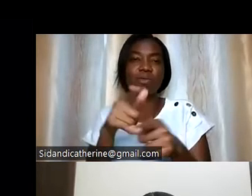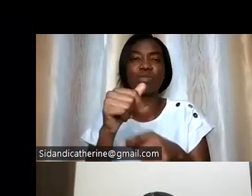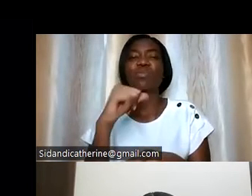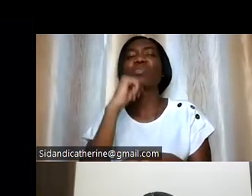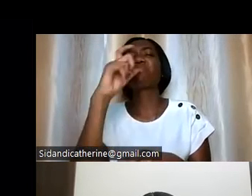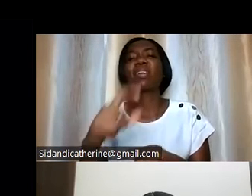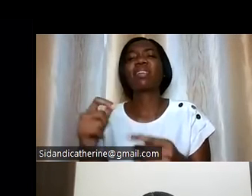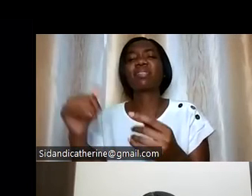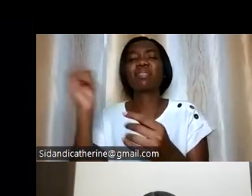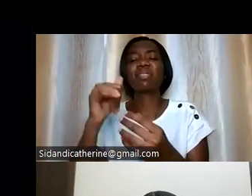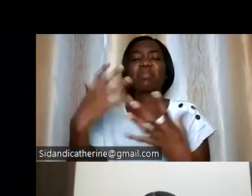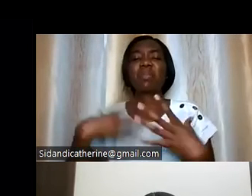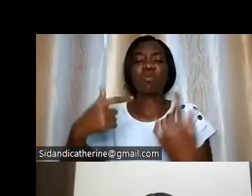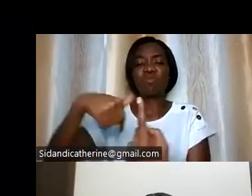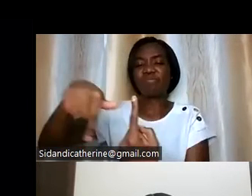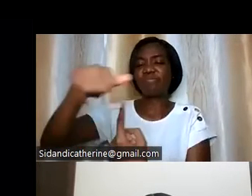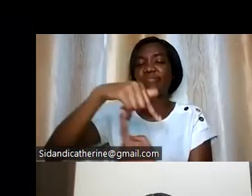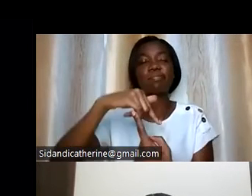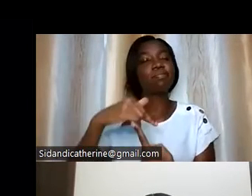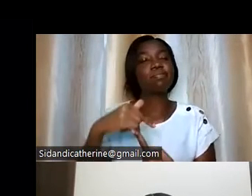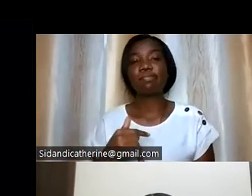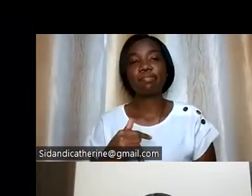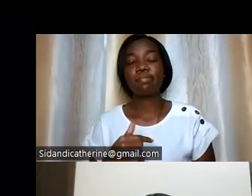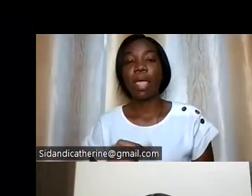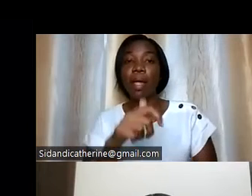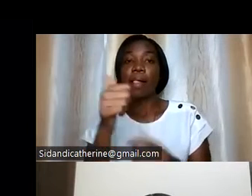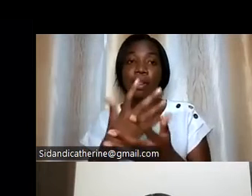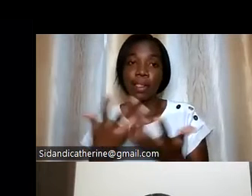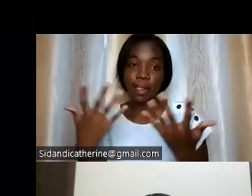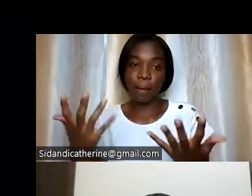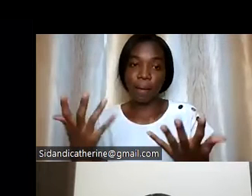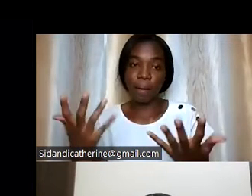other aspect is you also need to